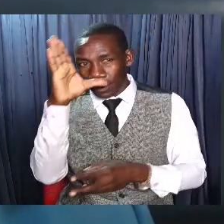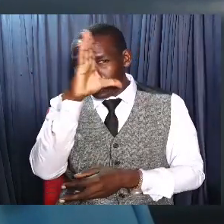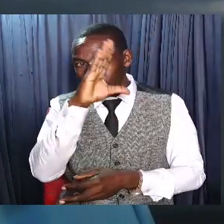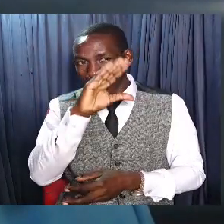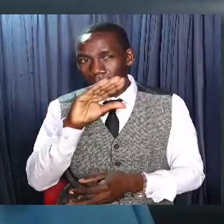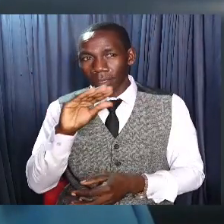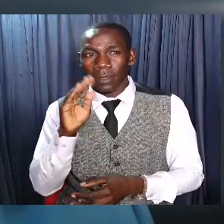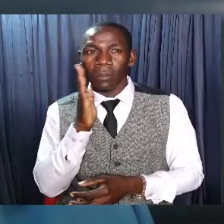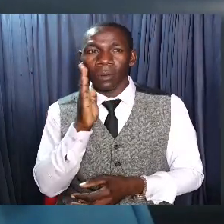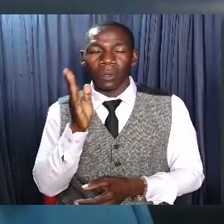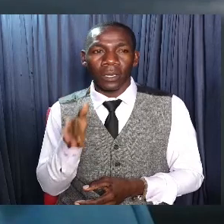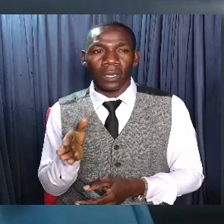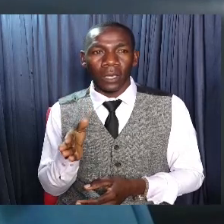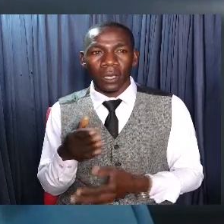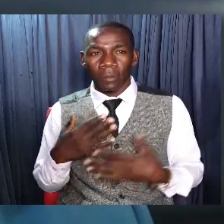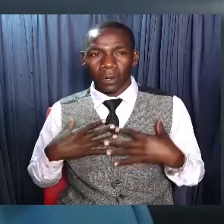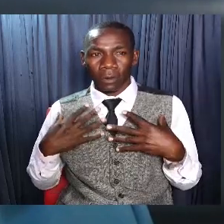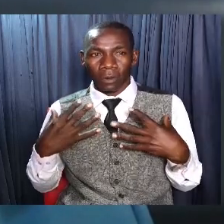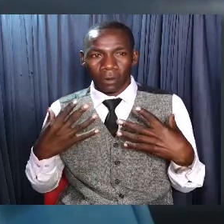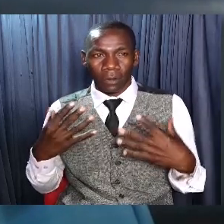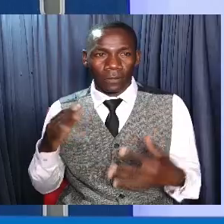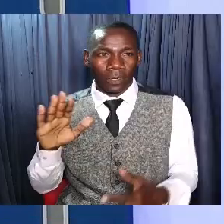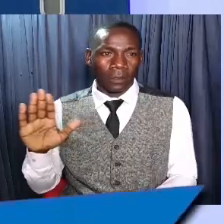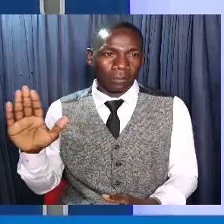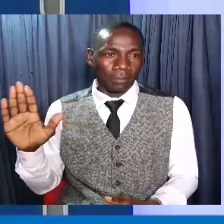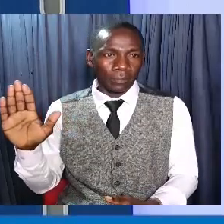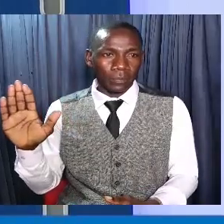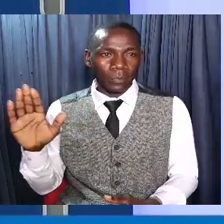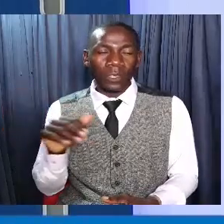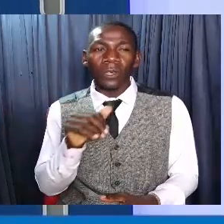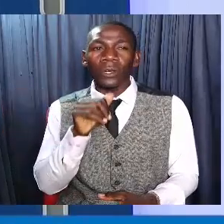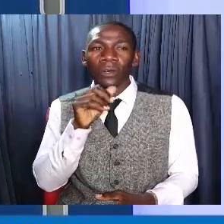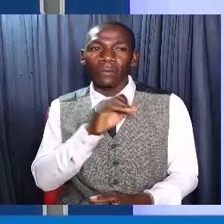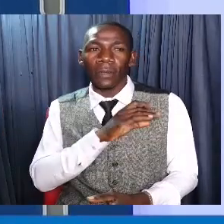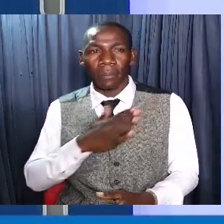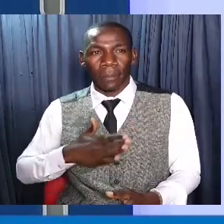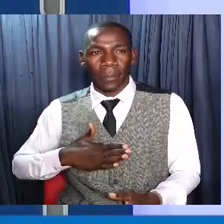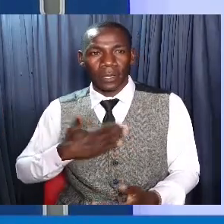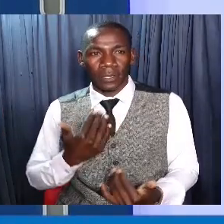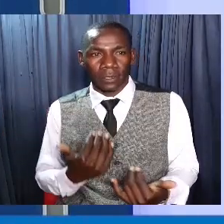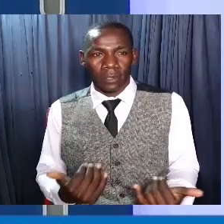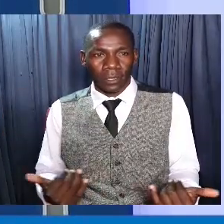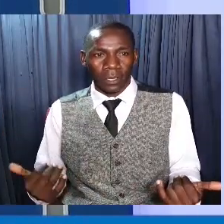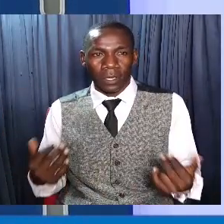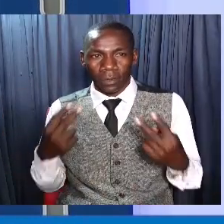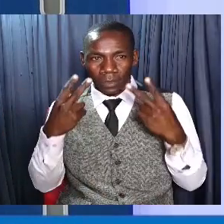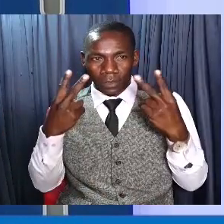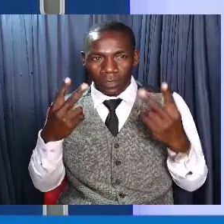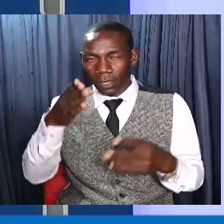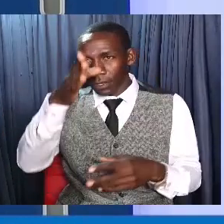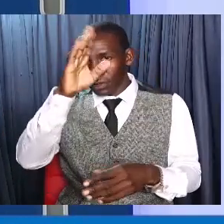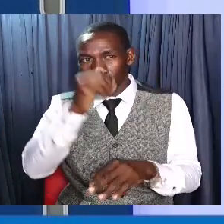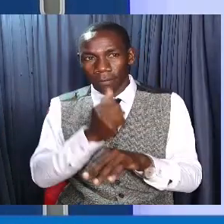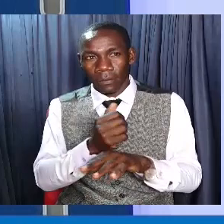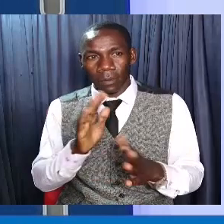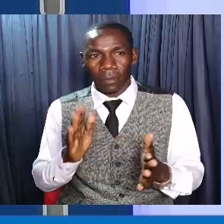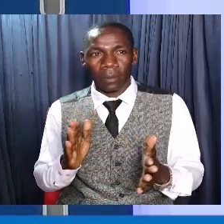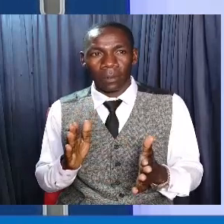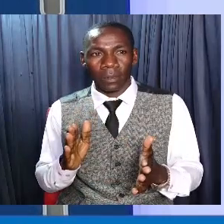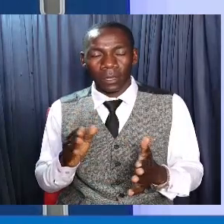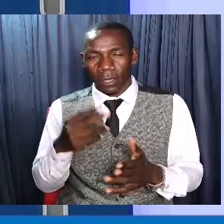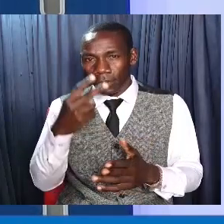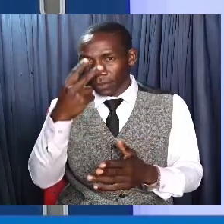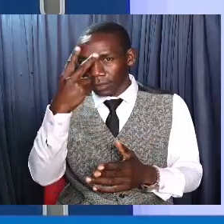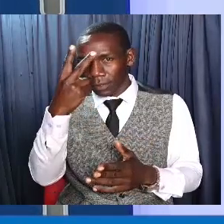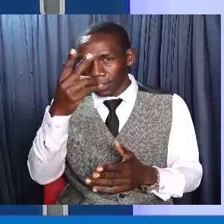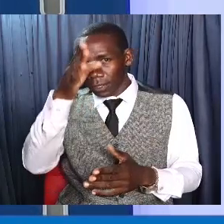miss our mother here. Lakini kukiri kwake. But her confession. Msiogope wanangu. Don't fear my children. Mtaona Mungu wa. You will see God of the founder. Mtaona